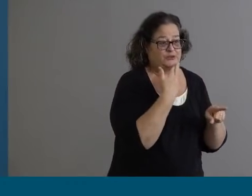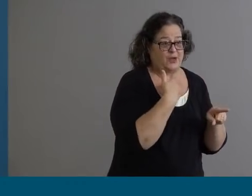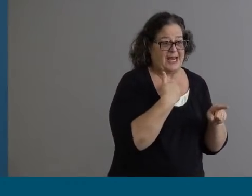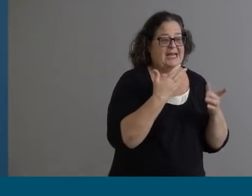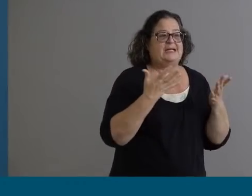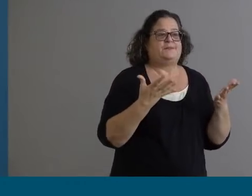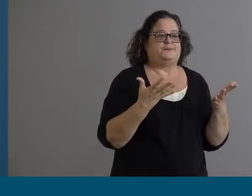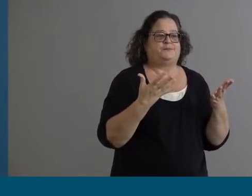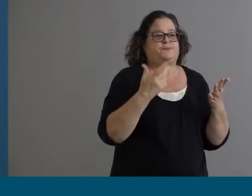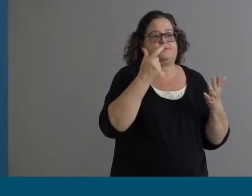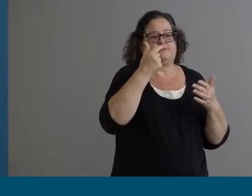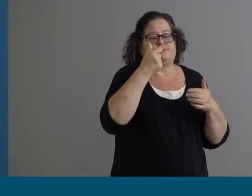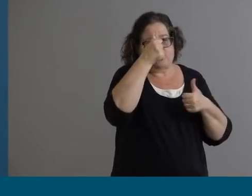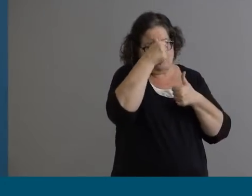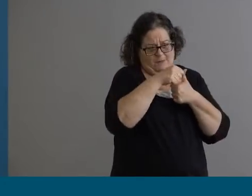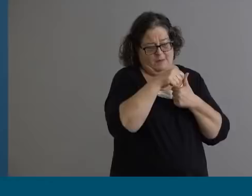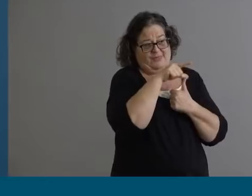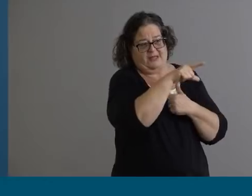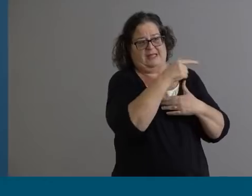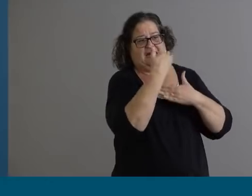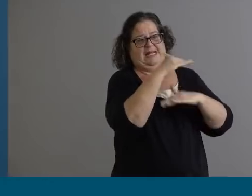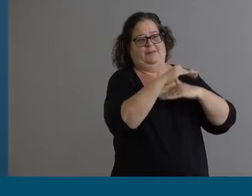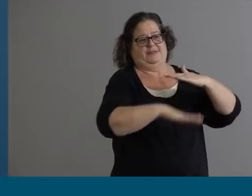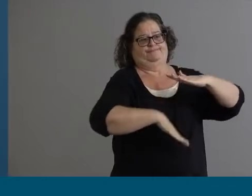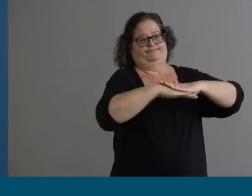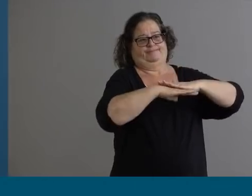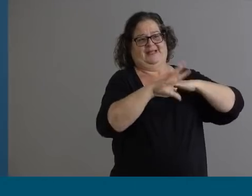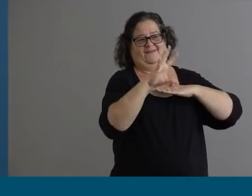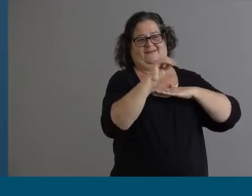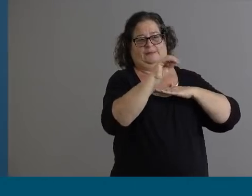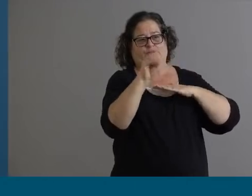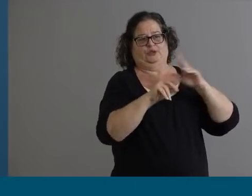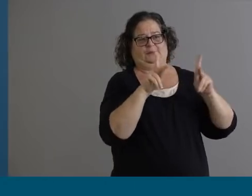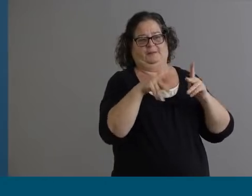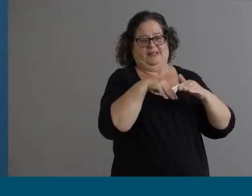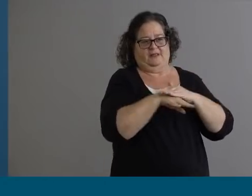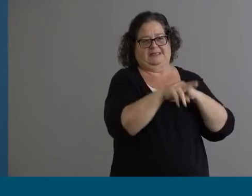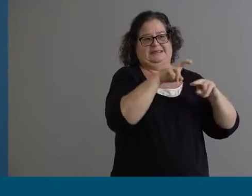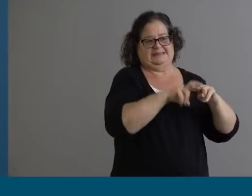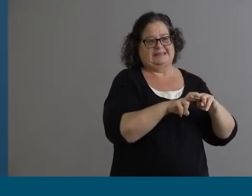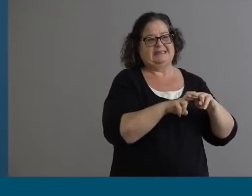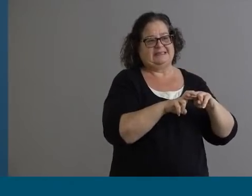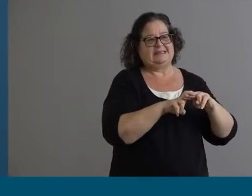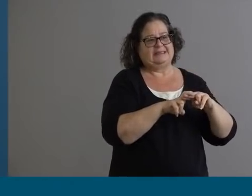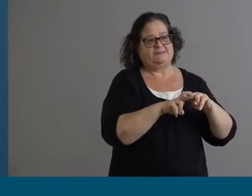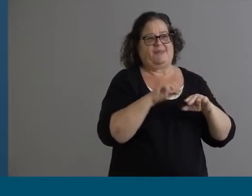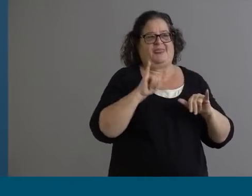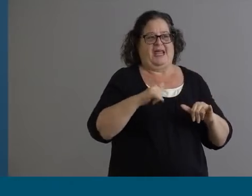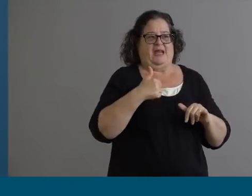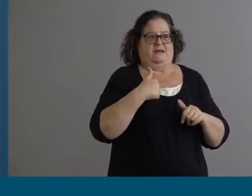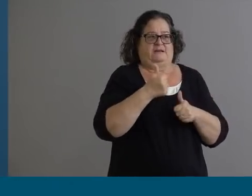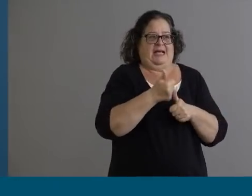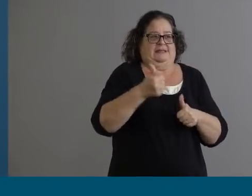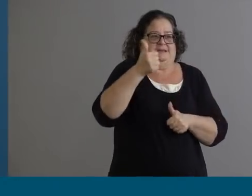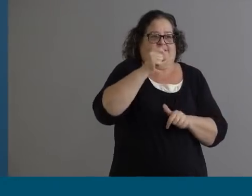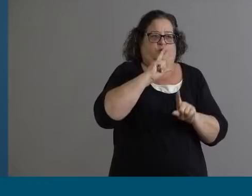can limit the number of people. This executive order is going into